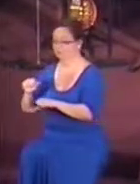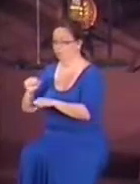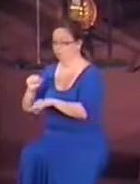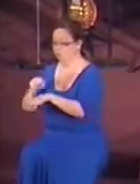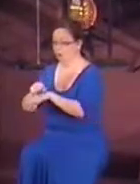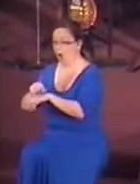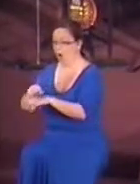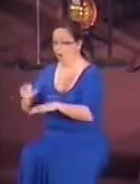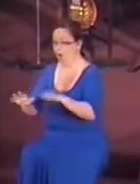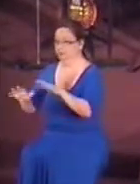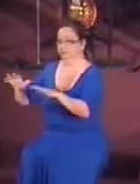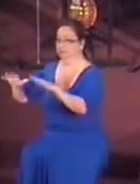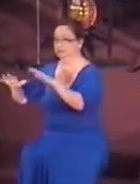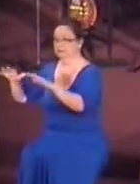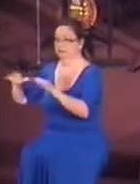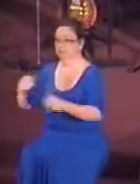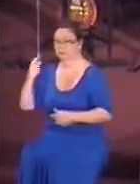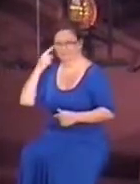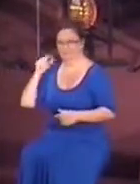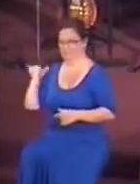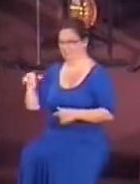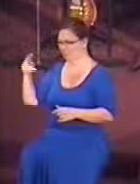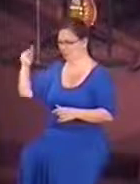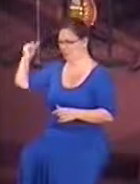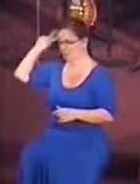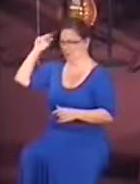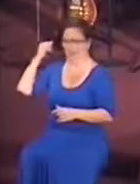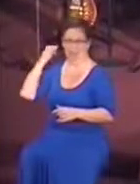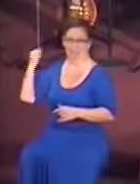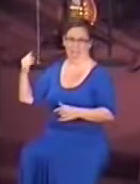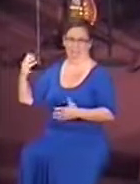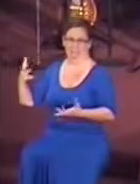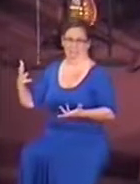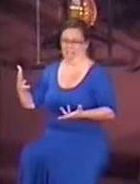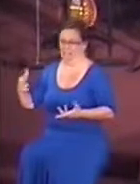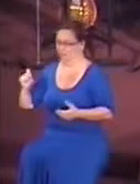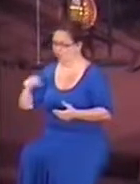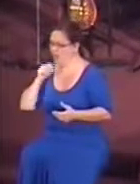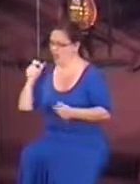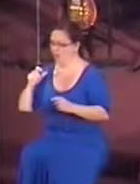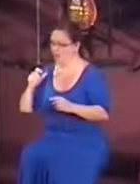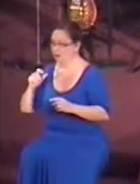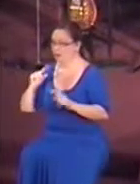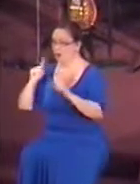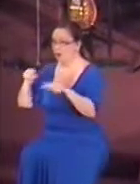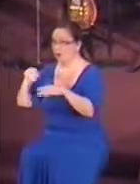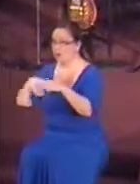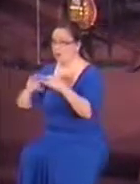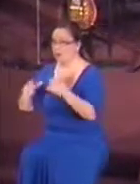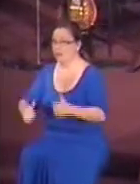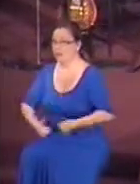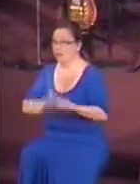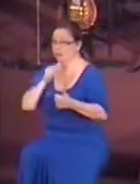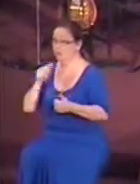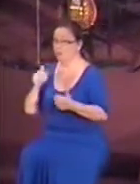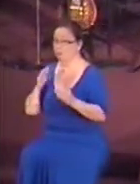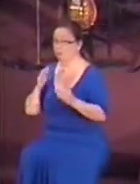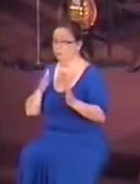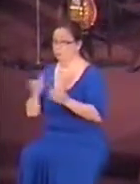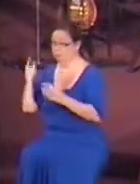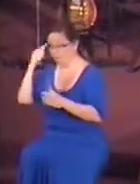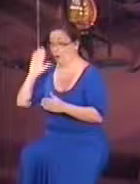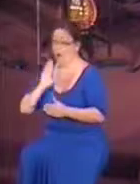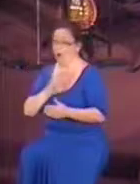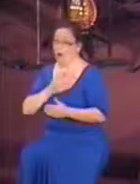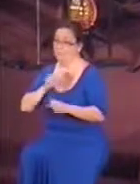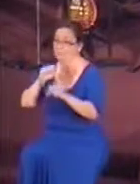minute. Wouldn't you think, wow, this is a really stupid idea? We should not go through life unprepared for our mountains, our